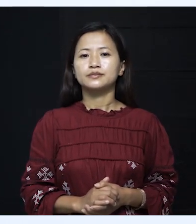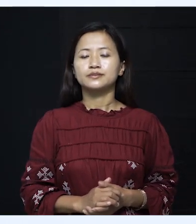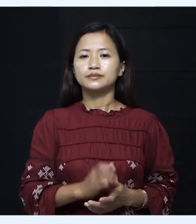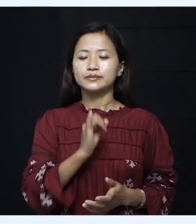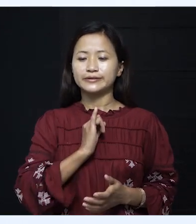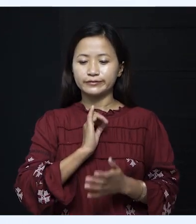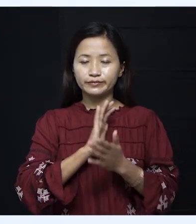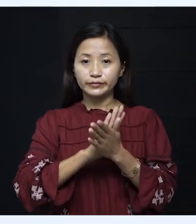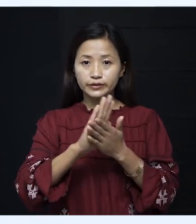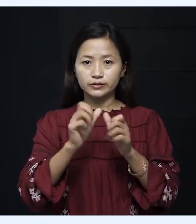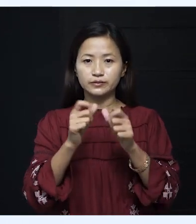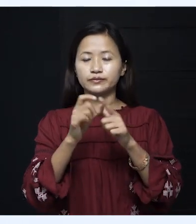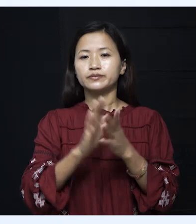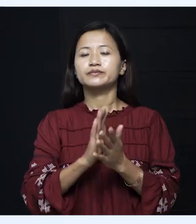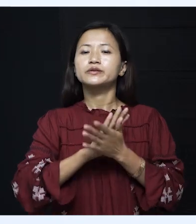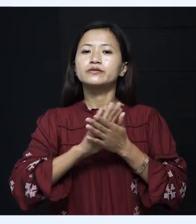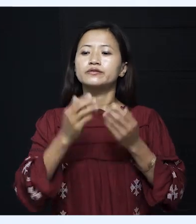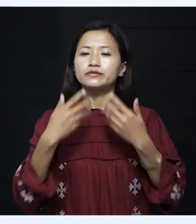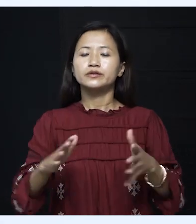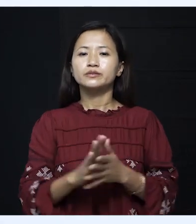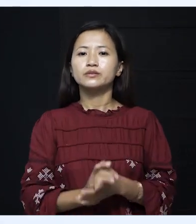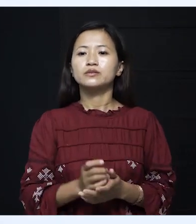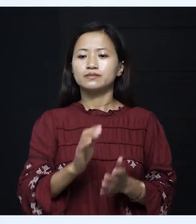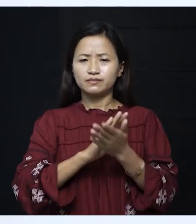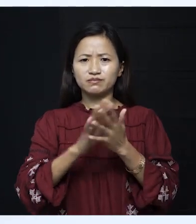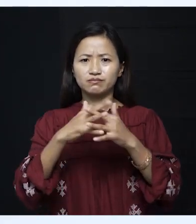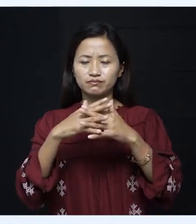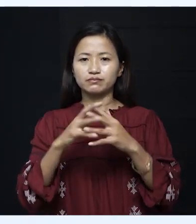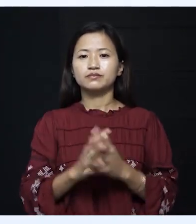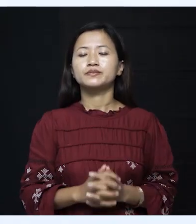I had finished my homework